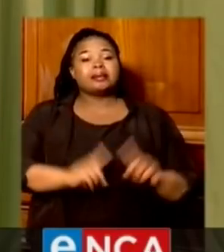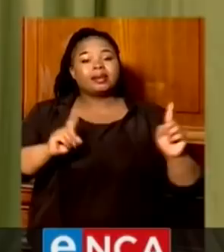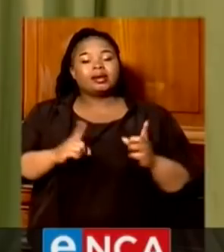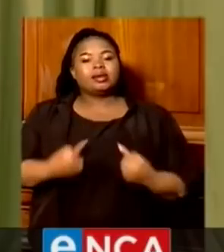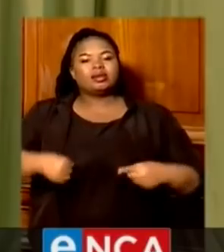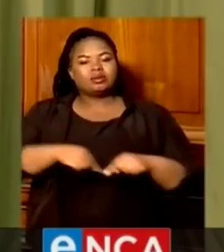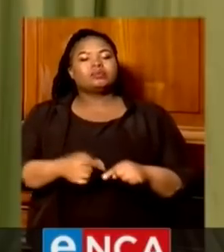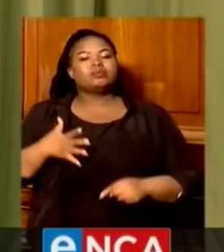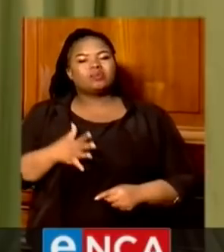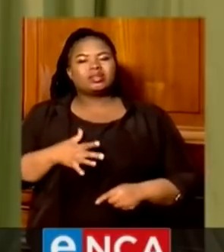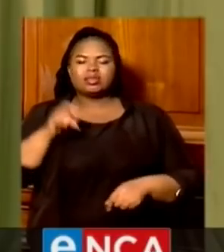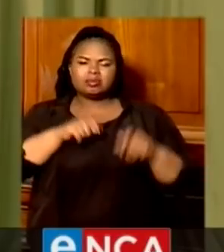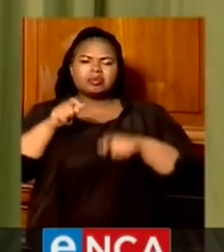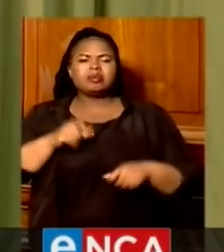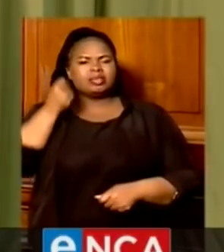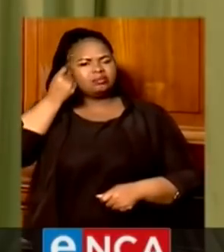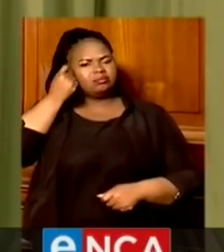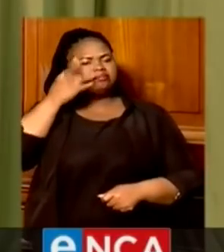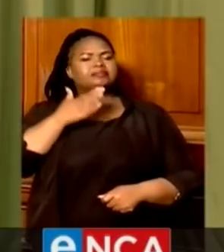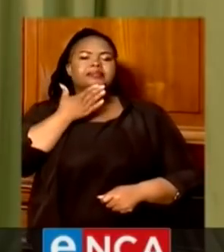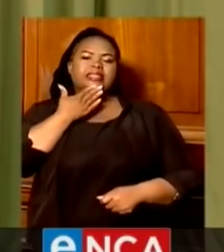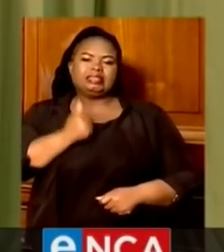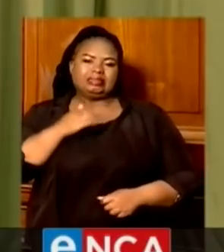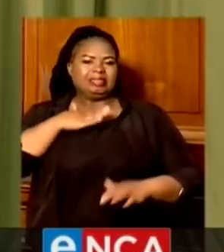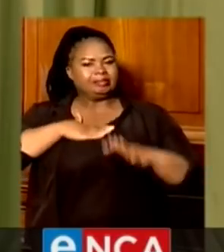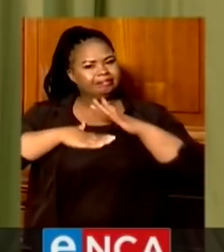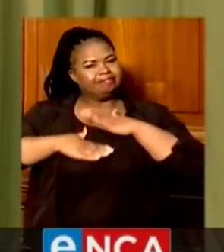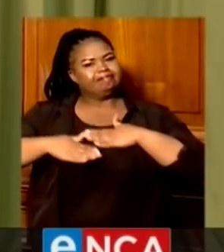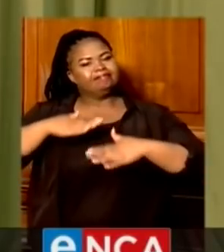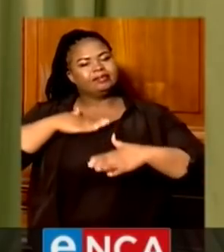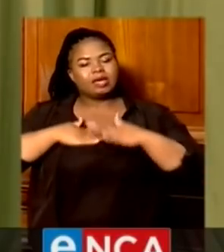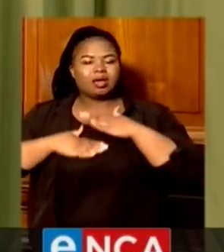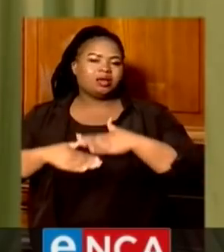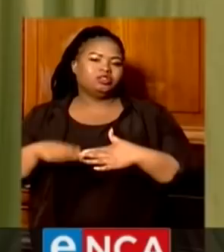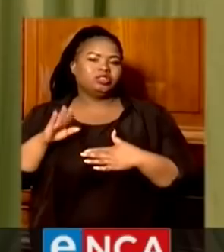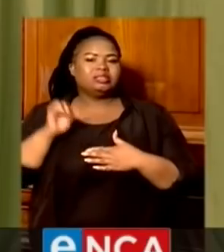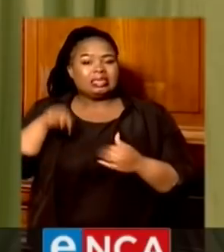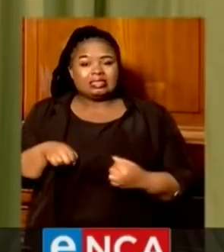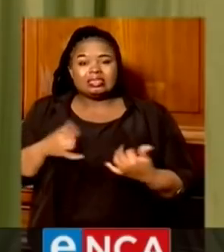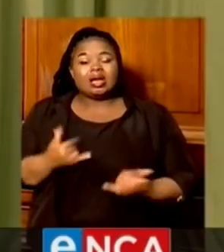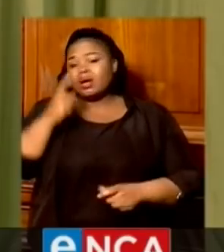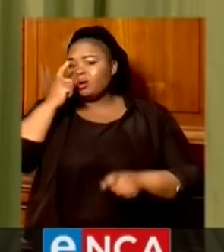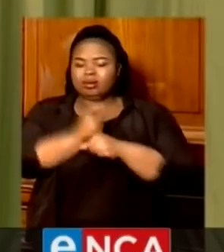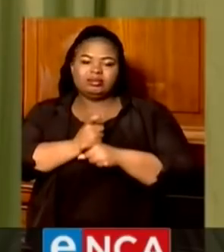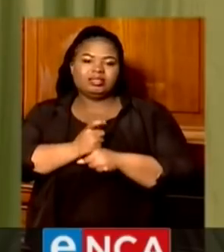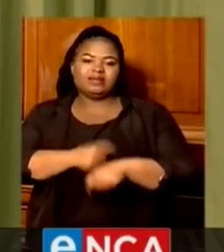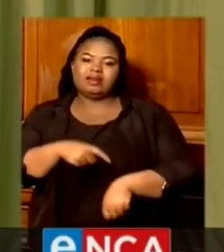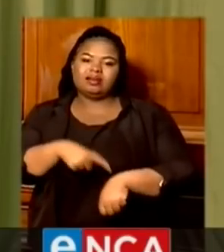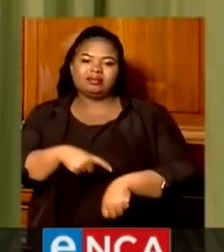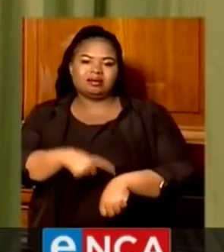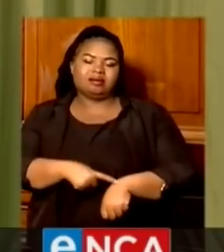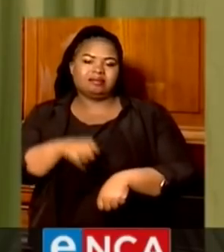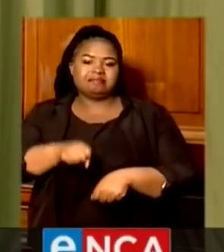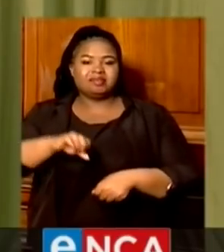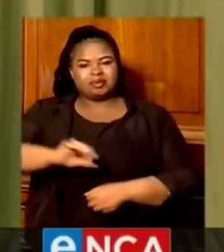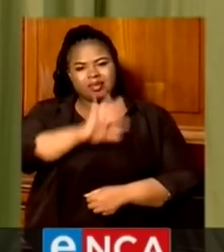understanding and for patience as we try and navigate through a very difficult time in the country. And this is one of the